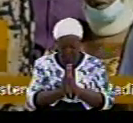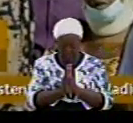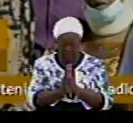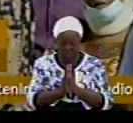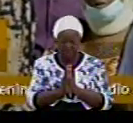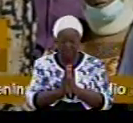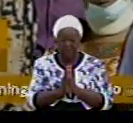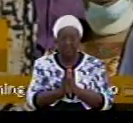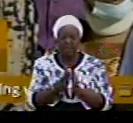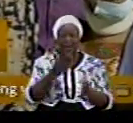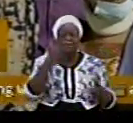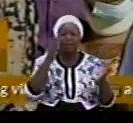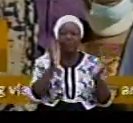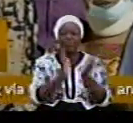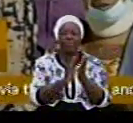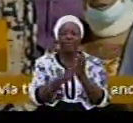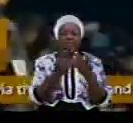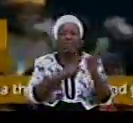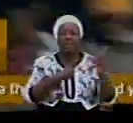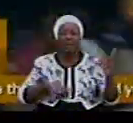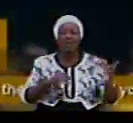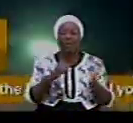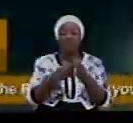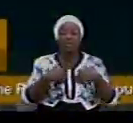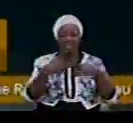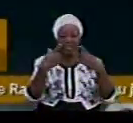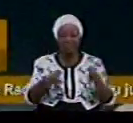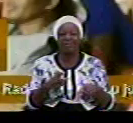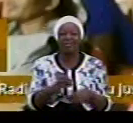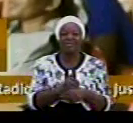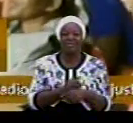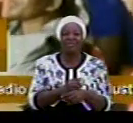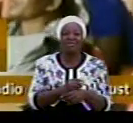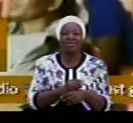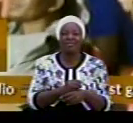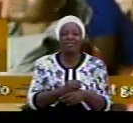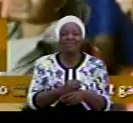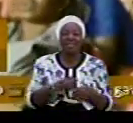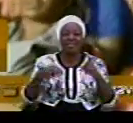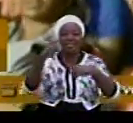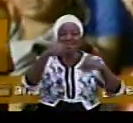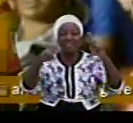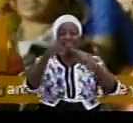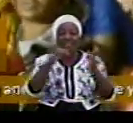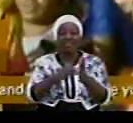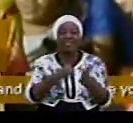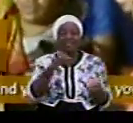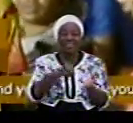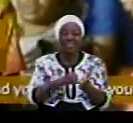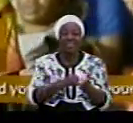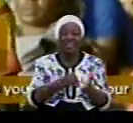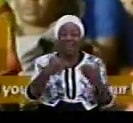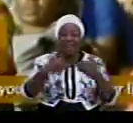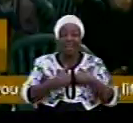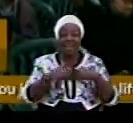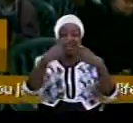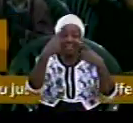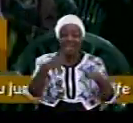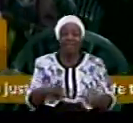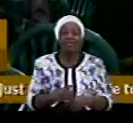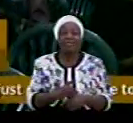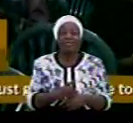Praise the Lord. It has happened. Say it has happened. Say it has